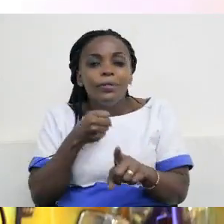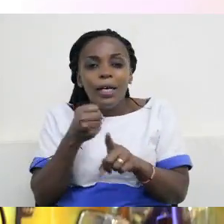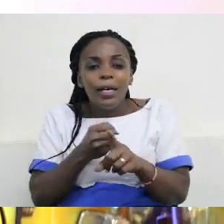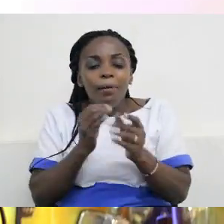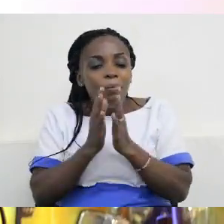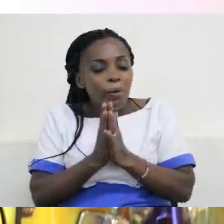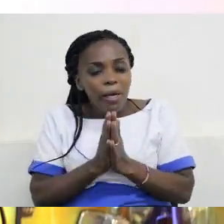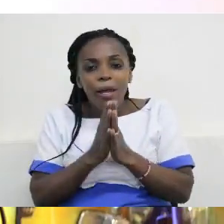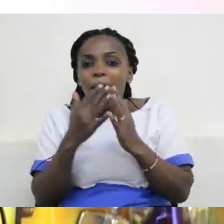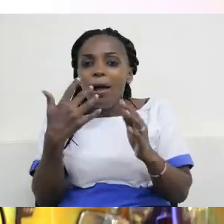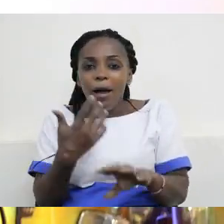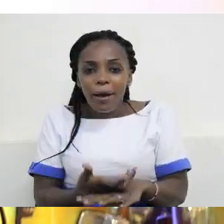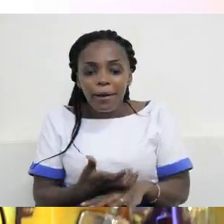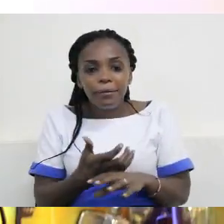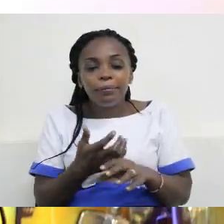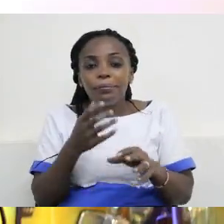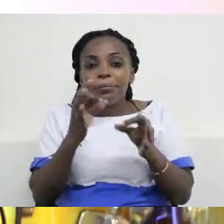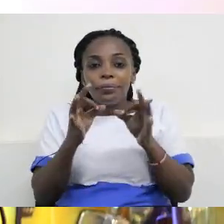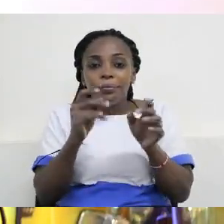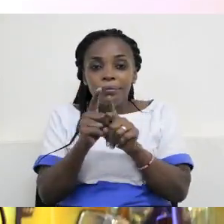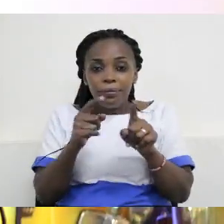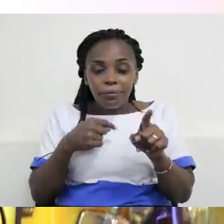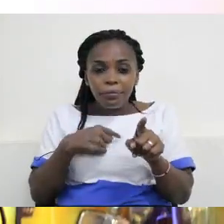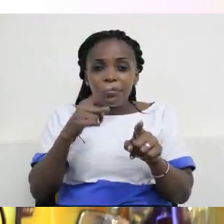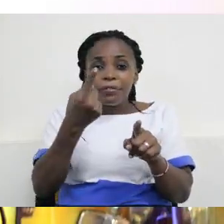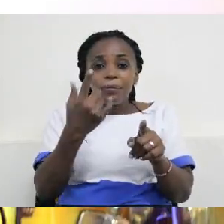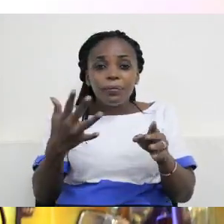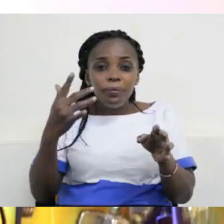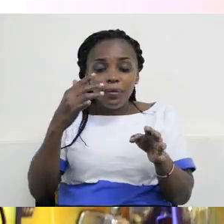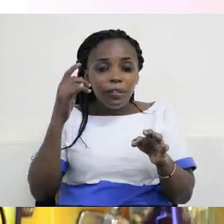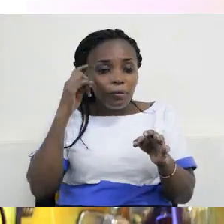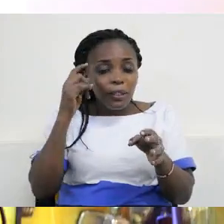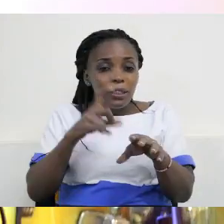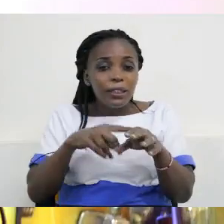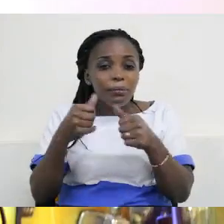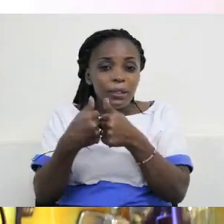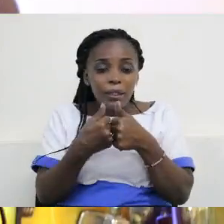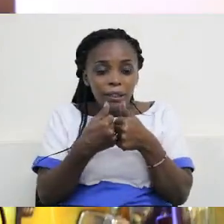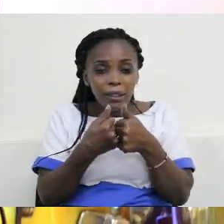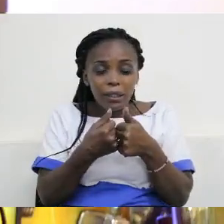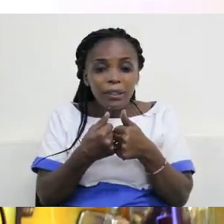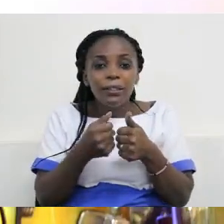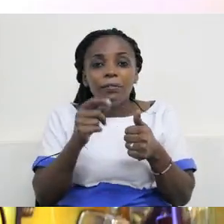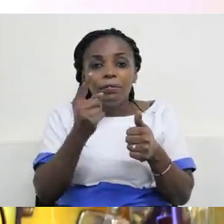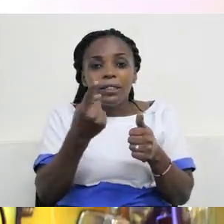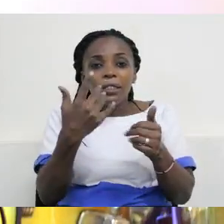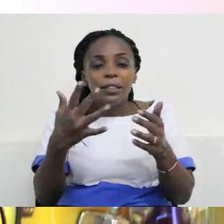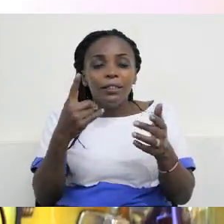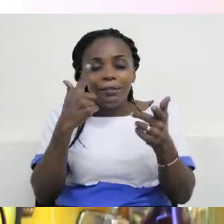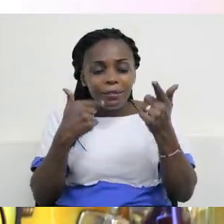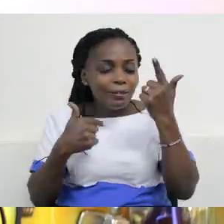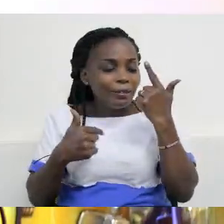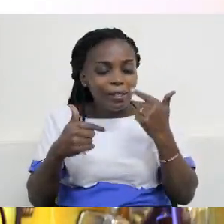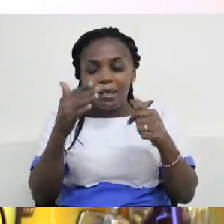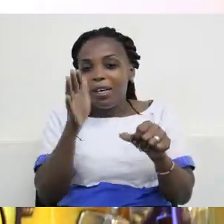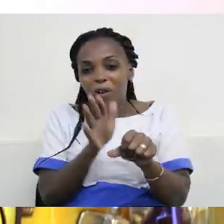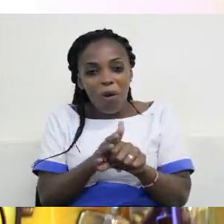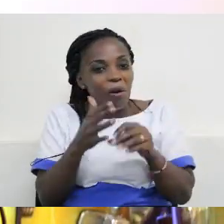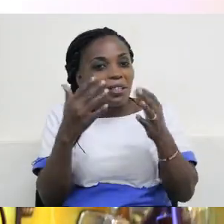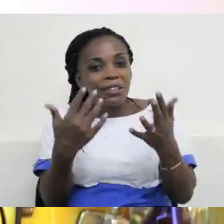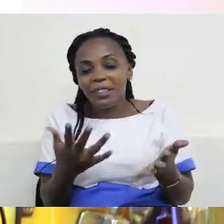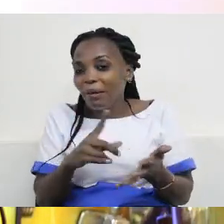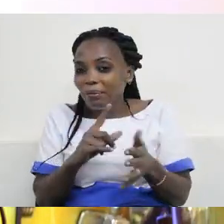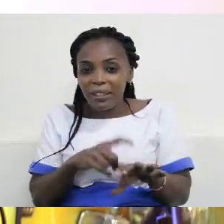pray harder. If you are like me, the first thing that comes to your mind when you face a challenge or a difficulty is you cry harder, you know? You